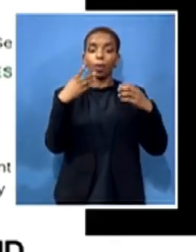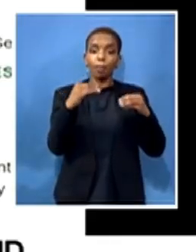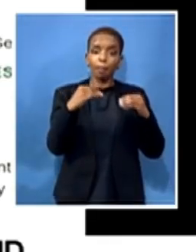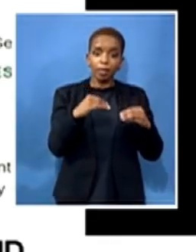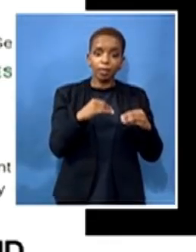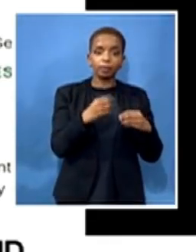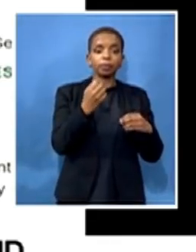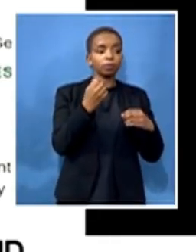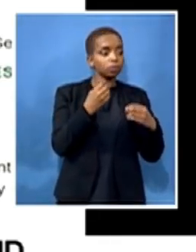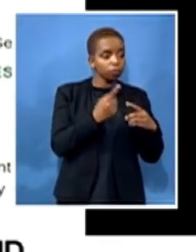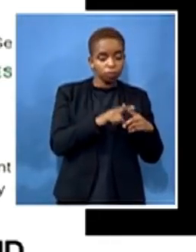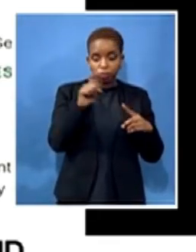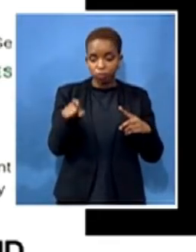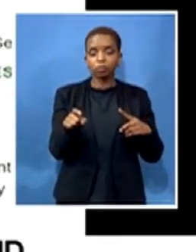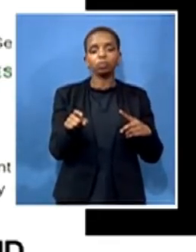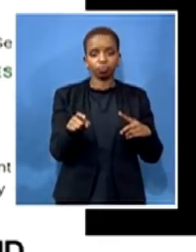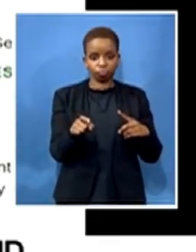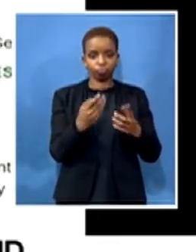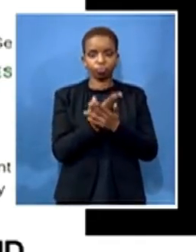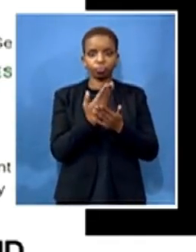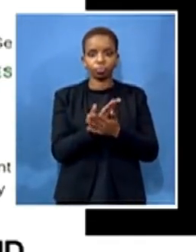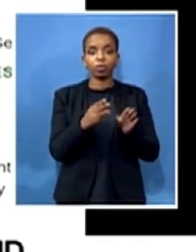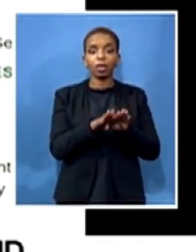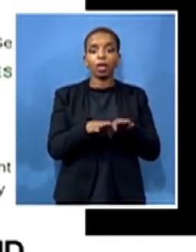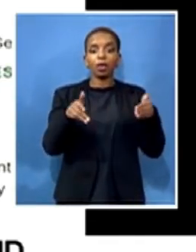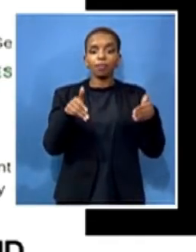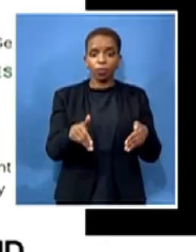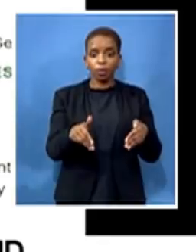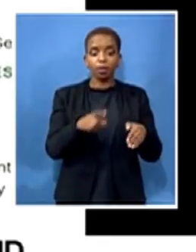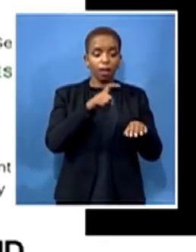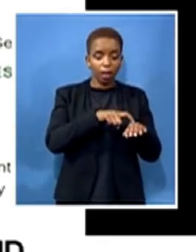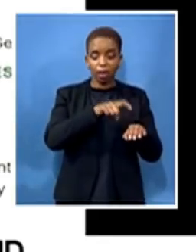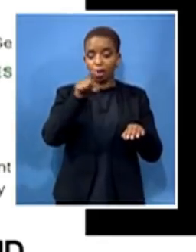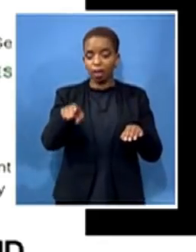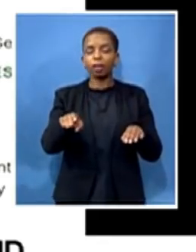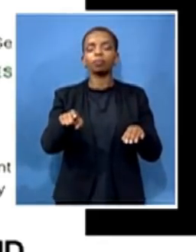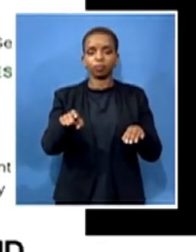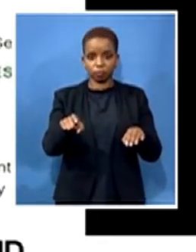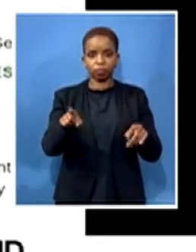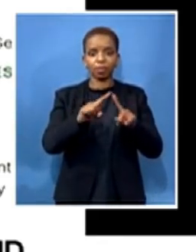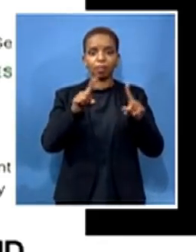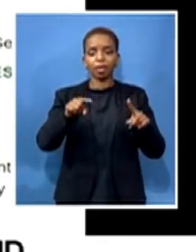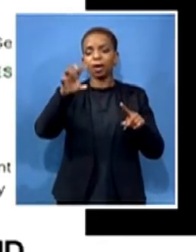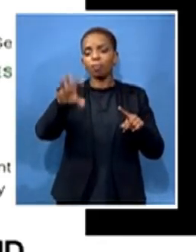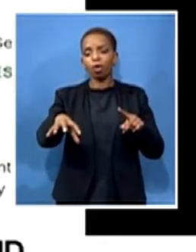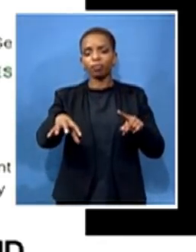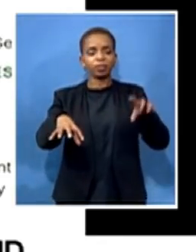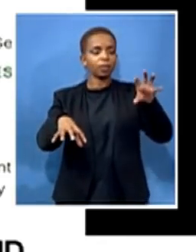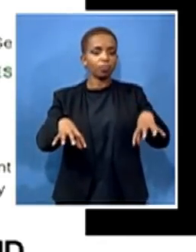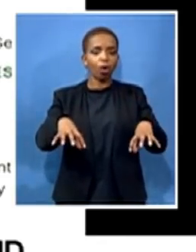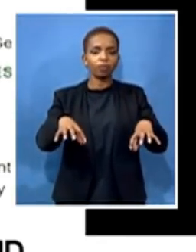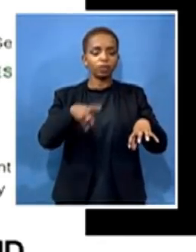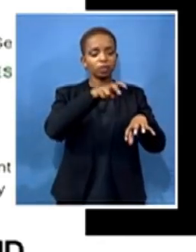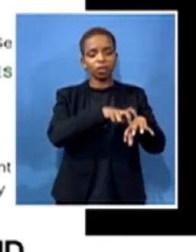for funerals. But the inter-provincial travel is still a challenge, because if you look